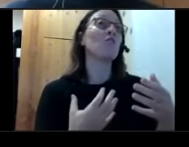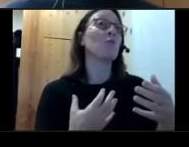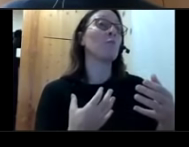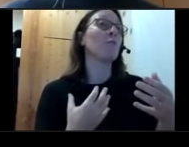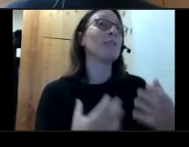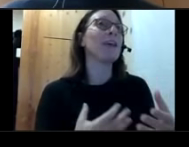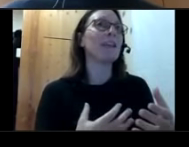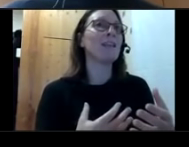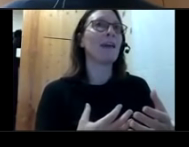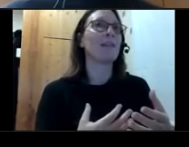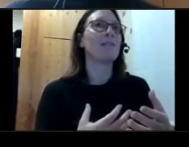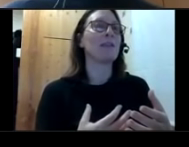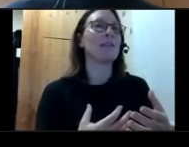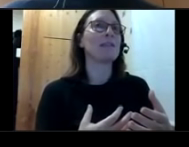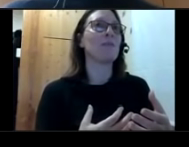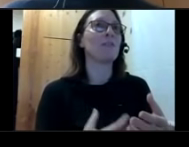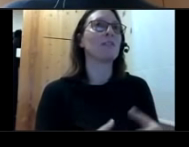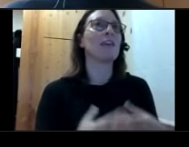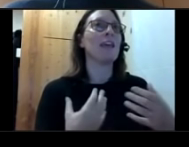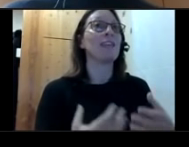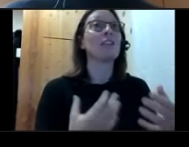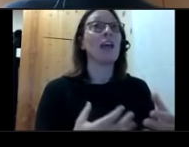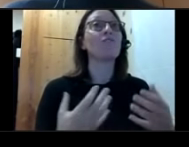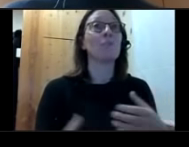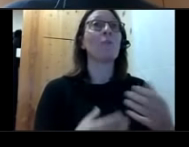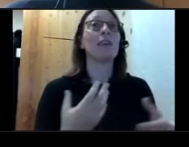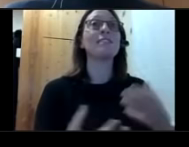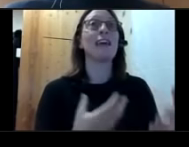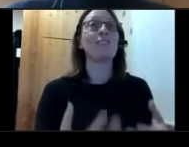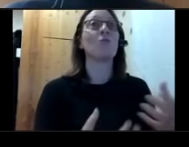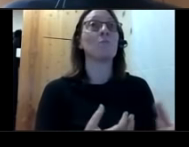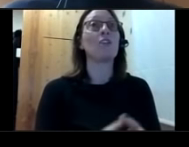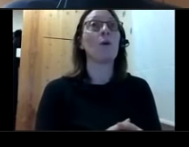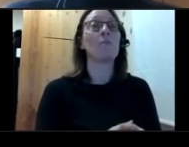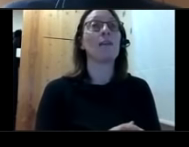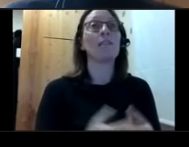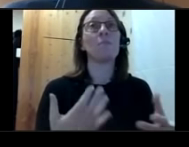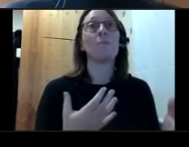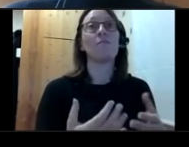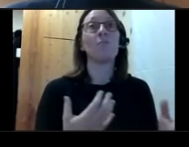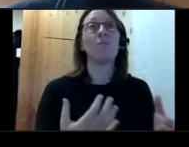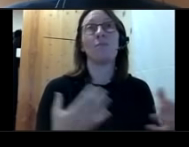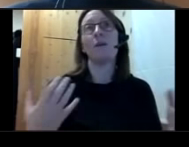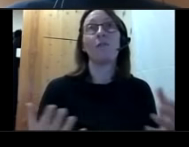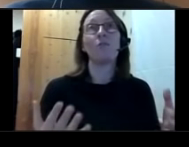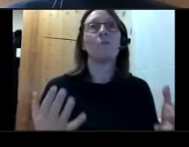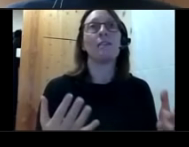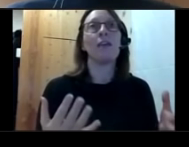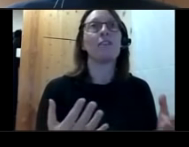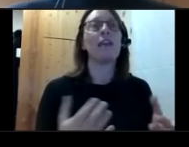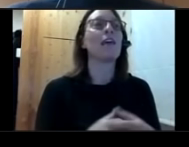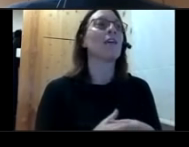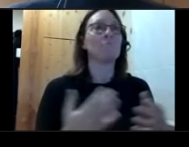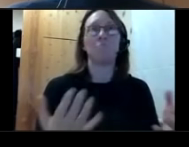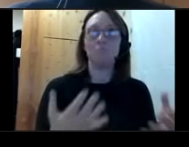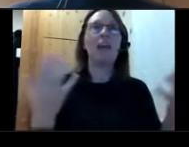going to be responsible for maintaining that accessibility statement? It is going to have to be updated as you update your website. And some people have said, well, we might have to update it